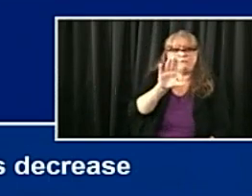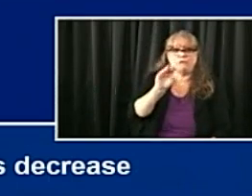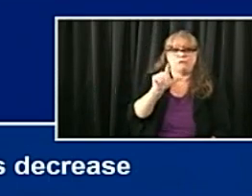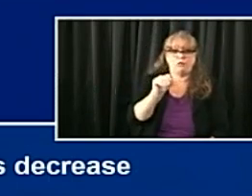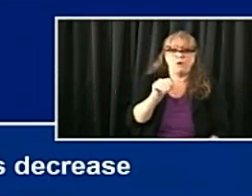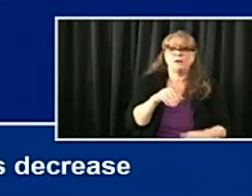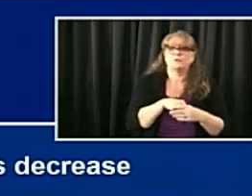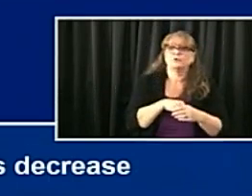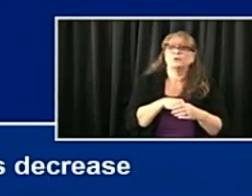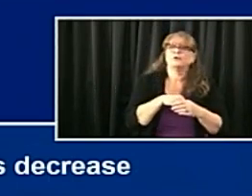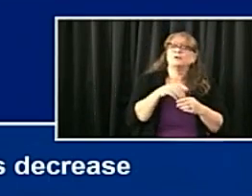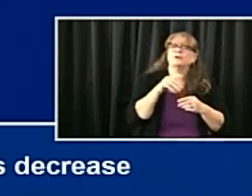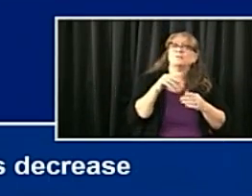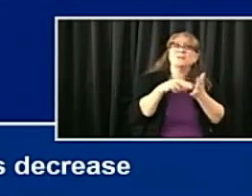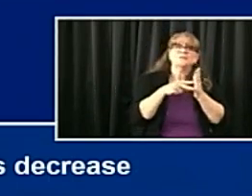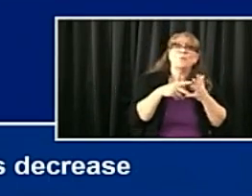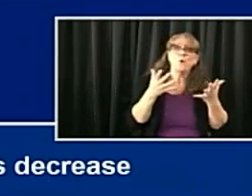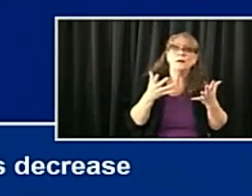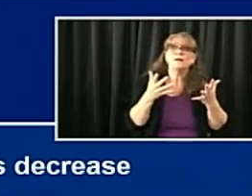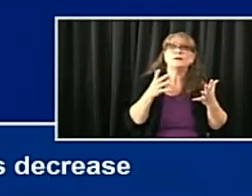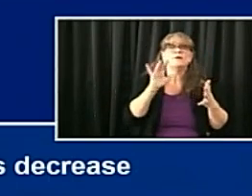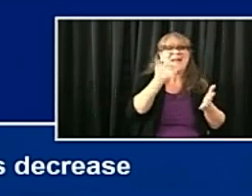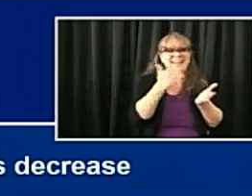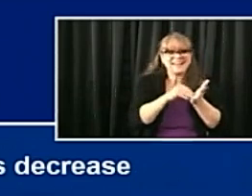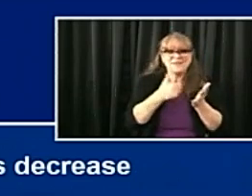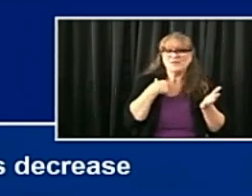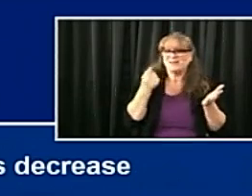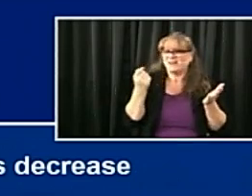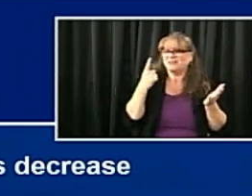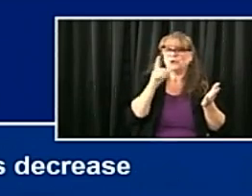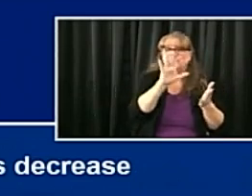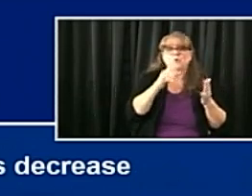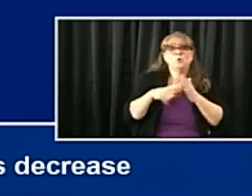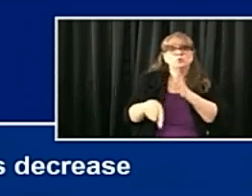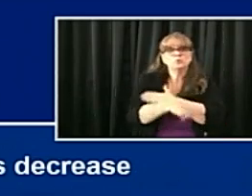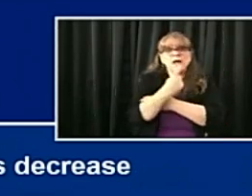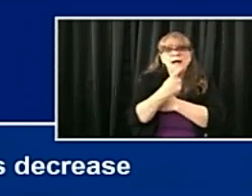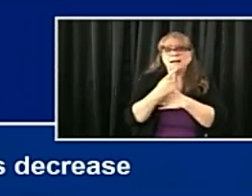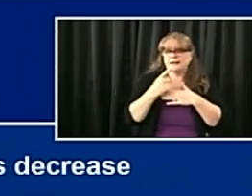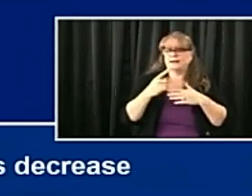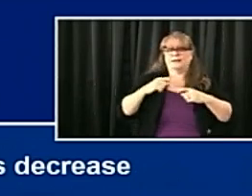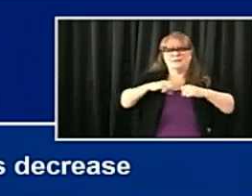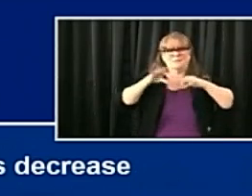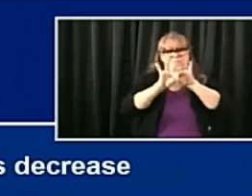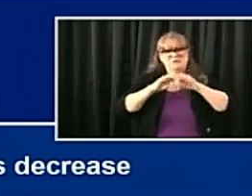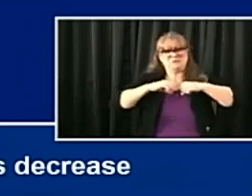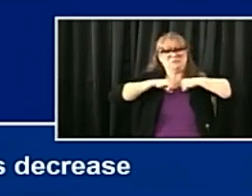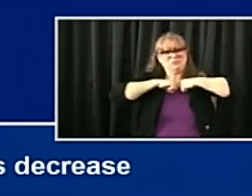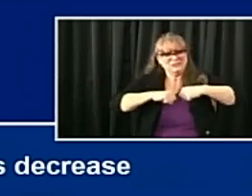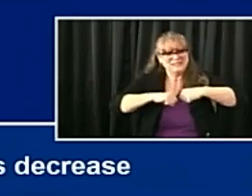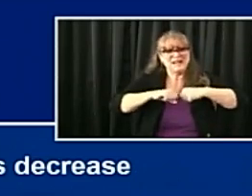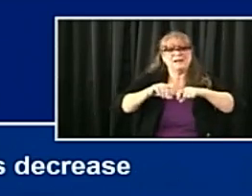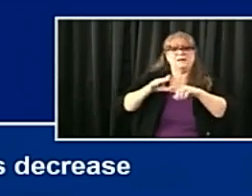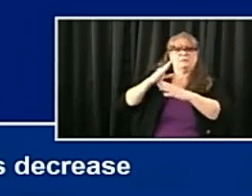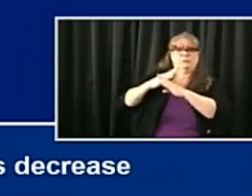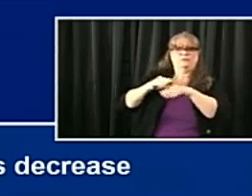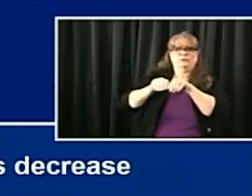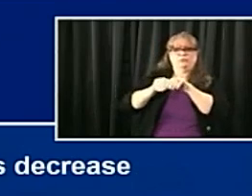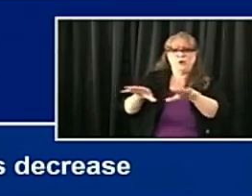to recognize the importance of the ongoing strategies we have in place now to prevent hospitalizations and deaths from occurring in the